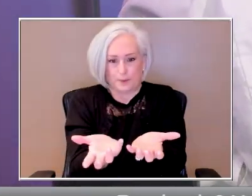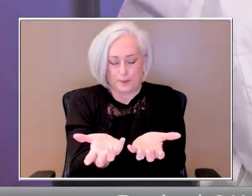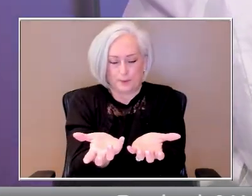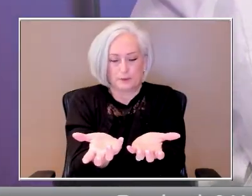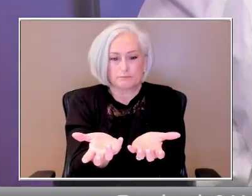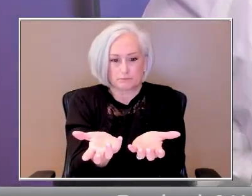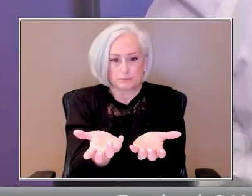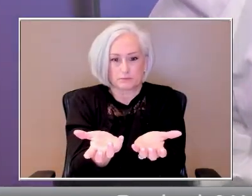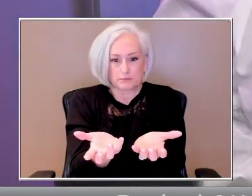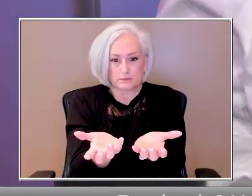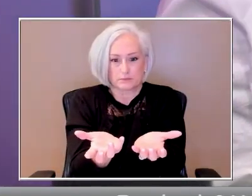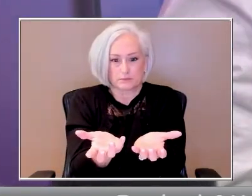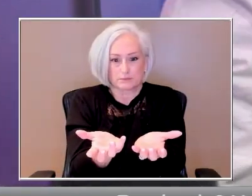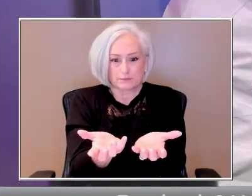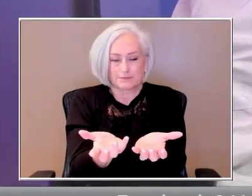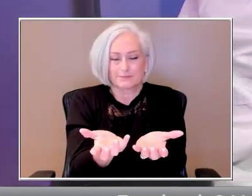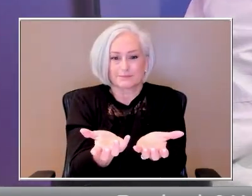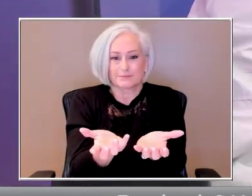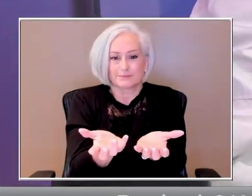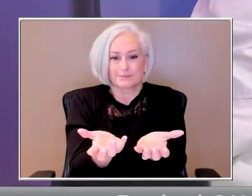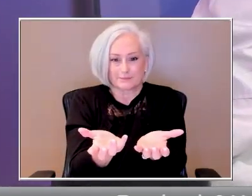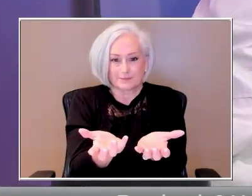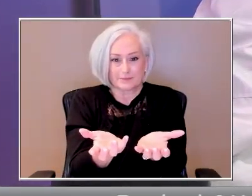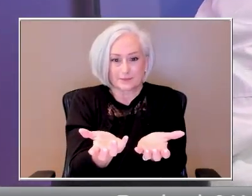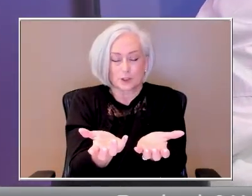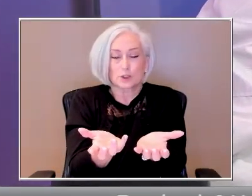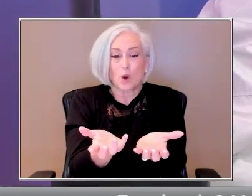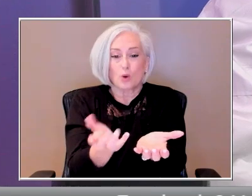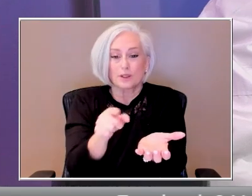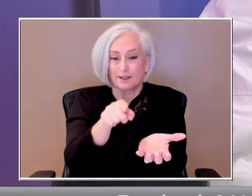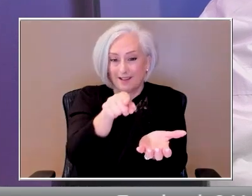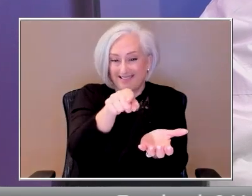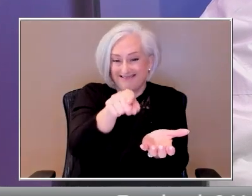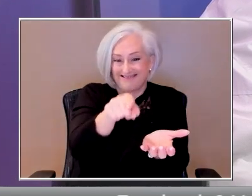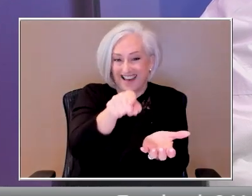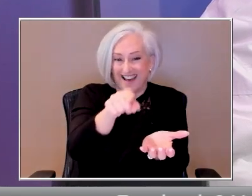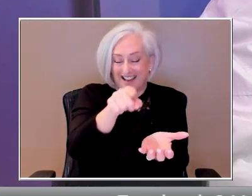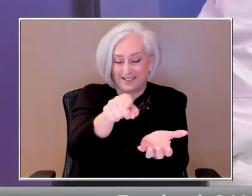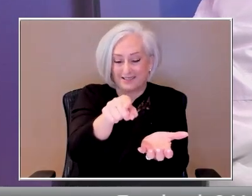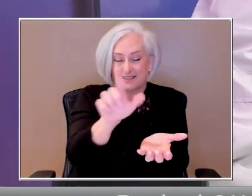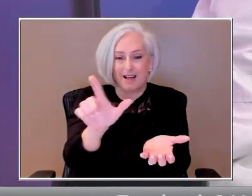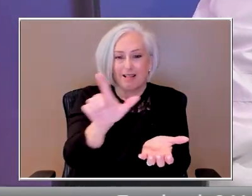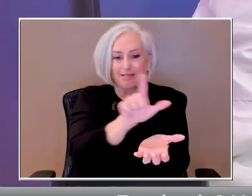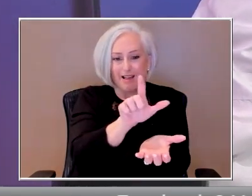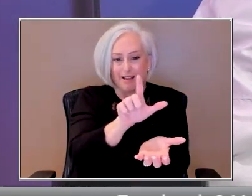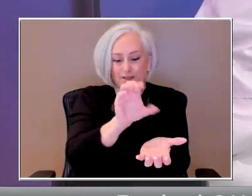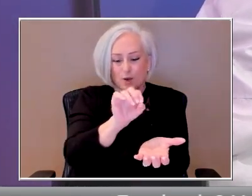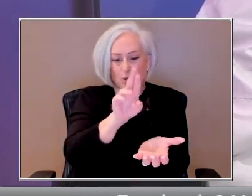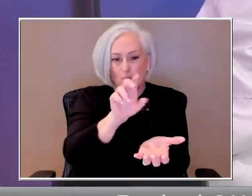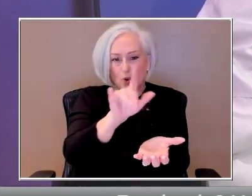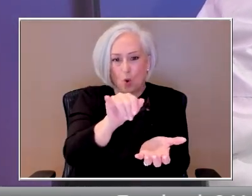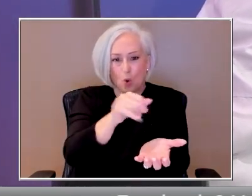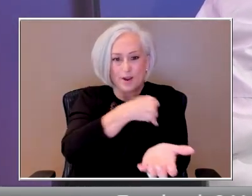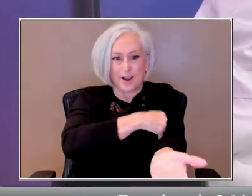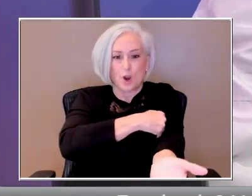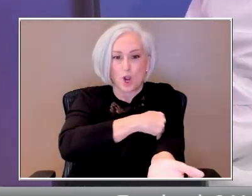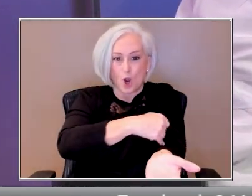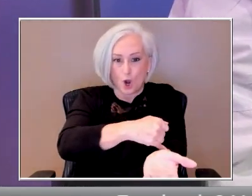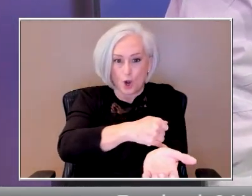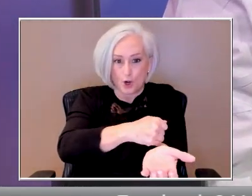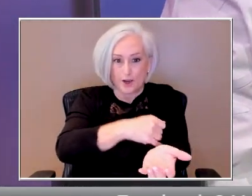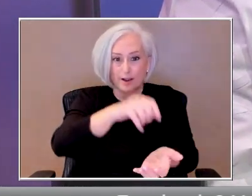pointer? Sure. Okay. So here's his left coronary artery retracted down there. His right coronary artery is